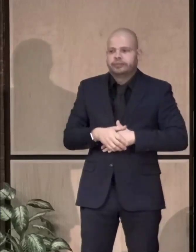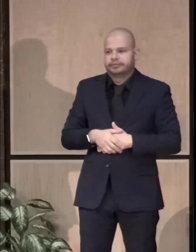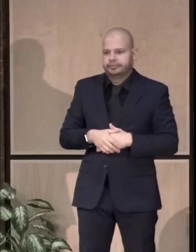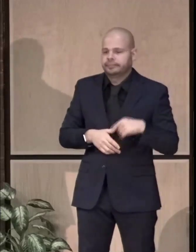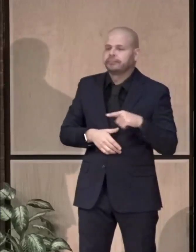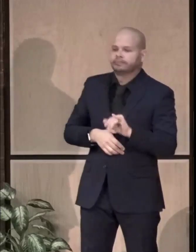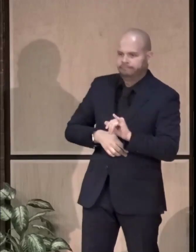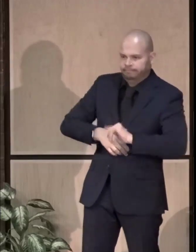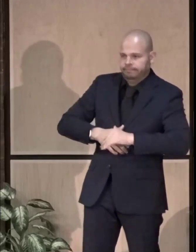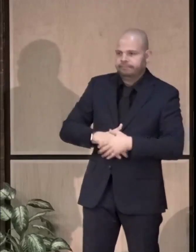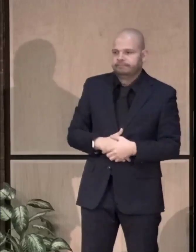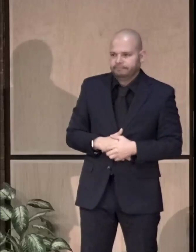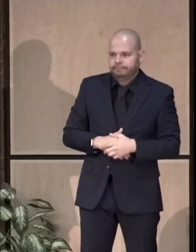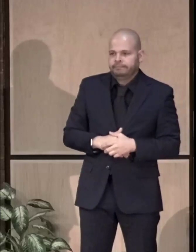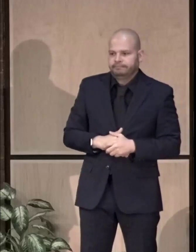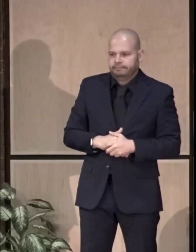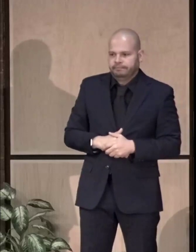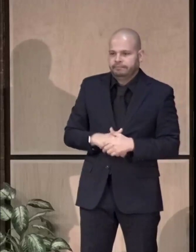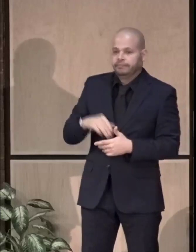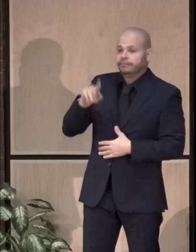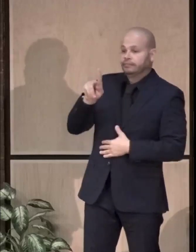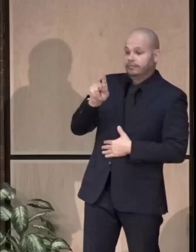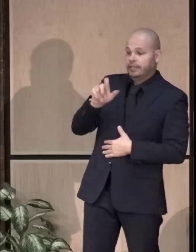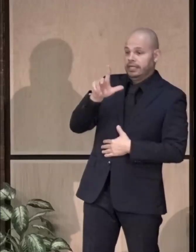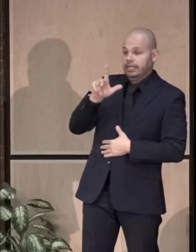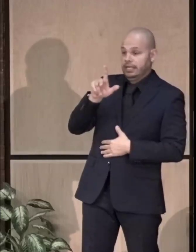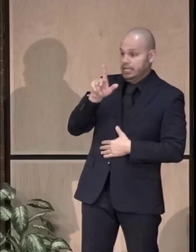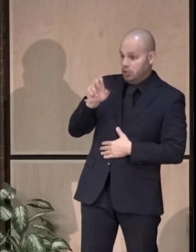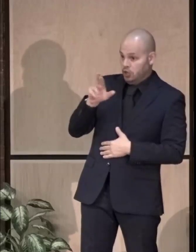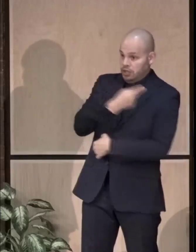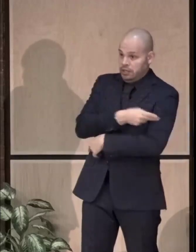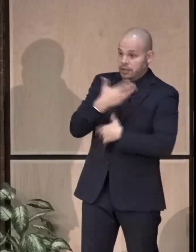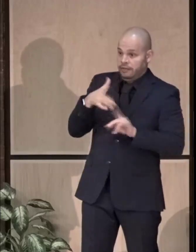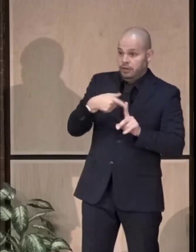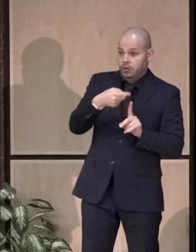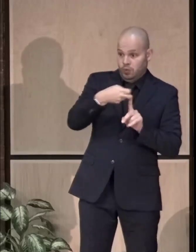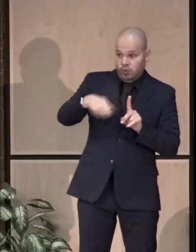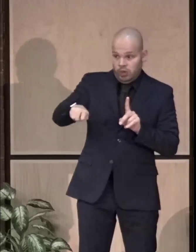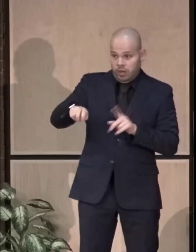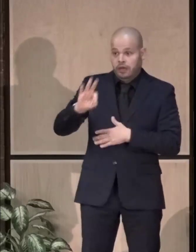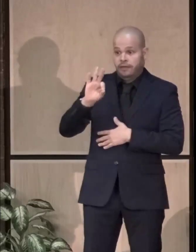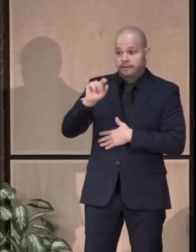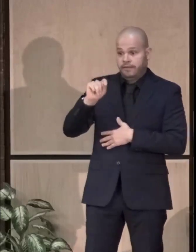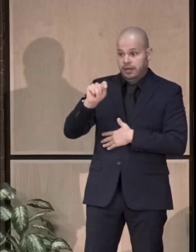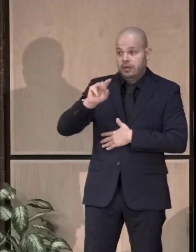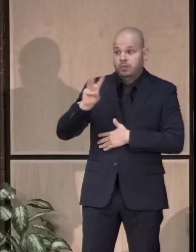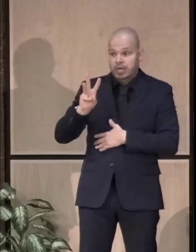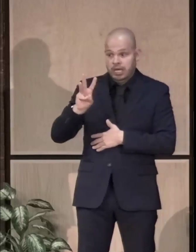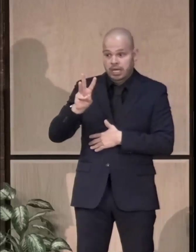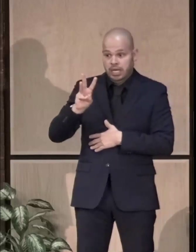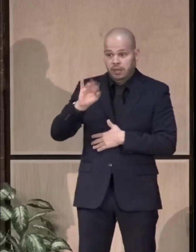from Keller, Sergeant Card was transferred to Four Winds, correct? Yes, sir.